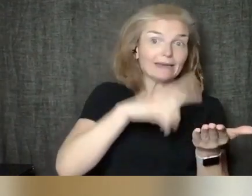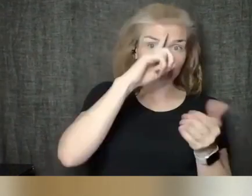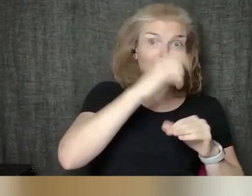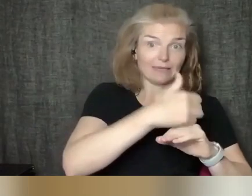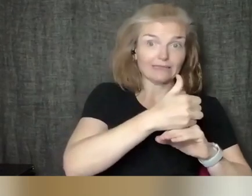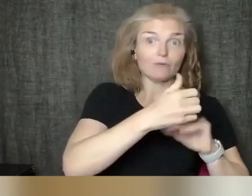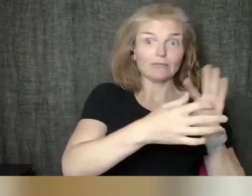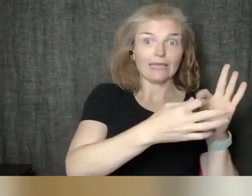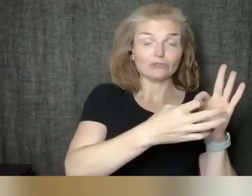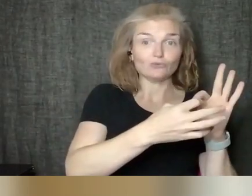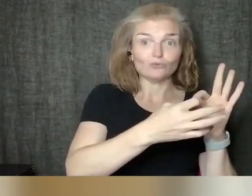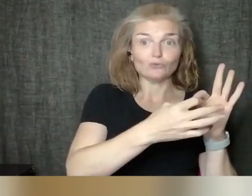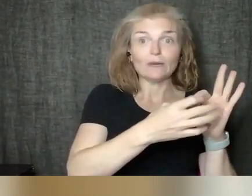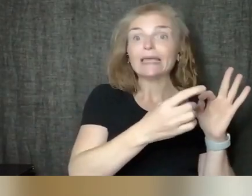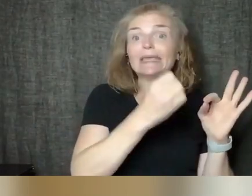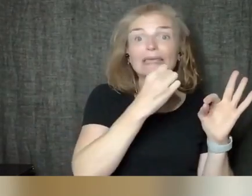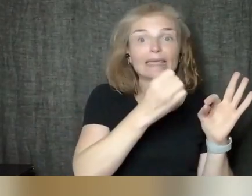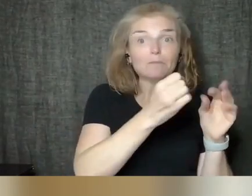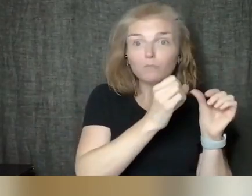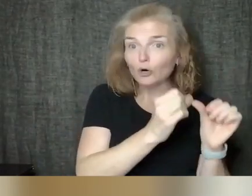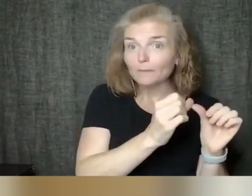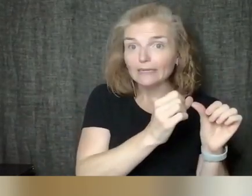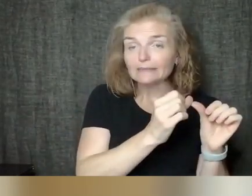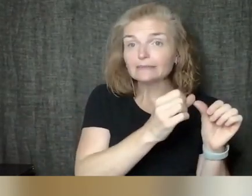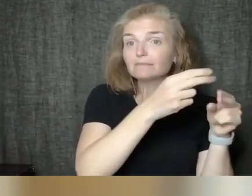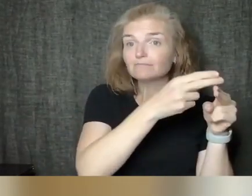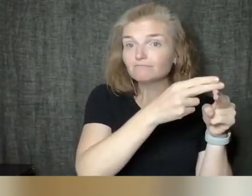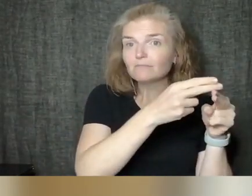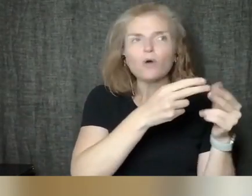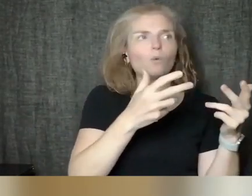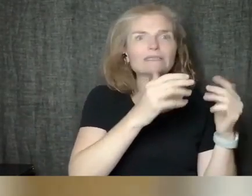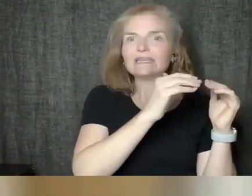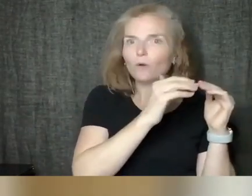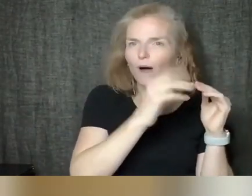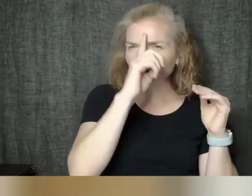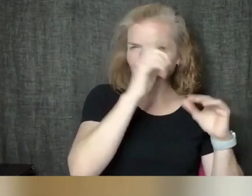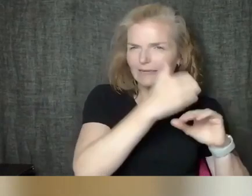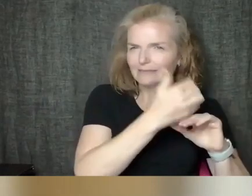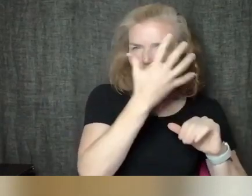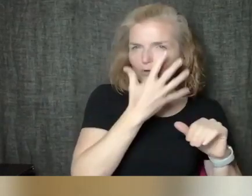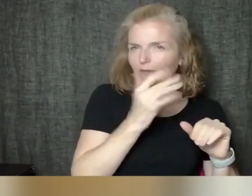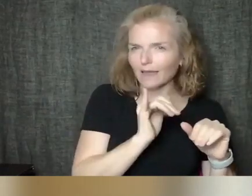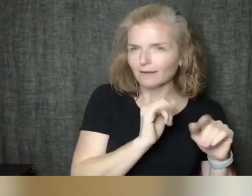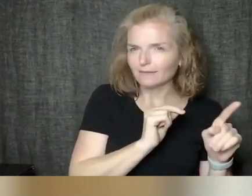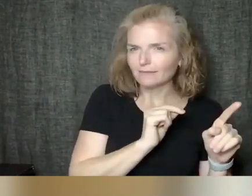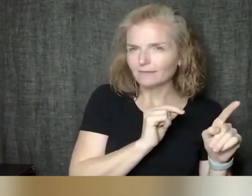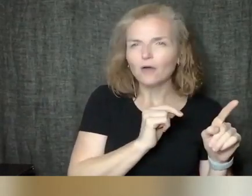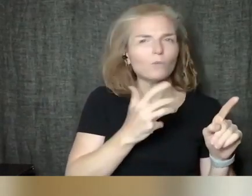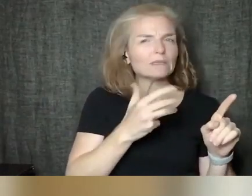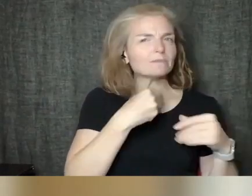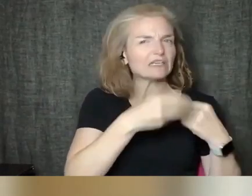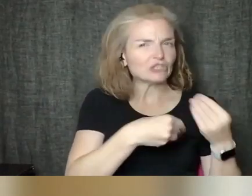quality of mind that is equanimous and concentrated and calm? What is the quality of mind that is